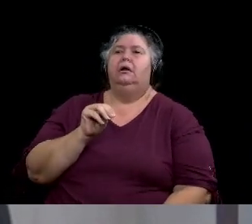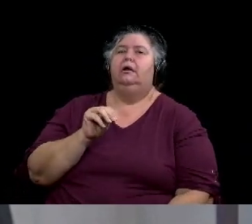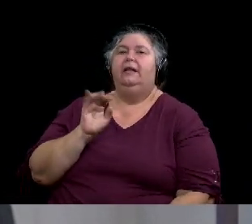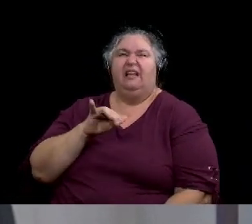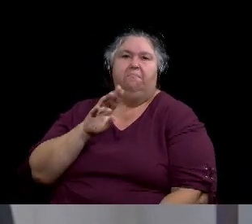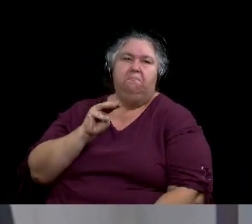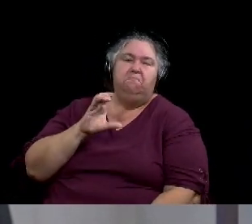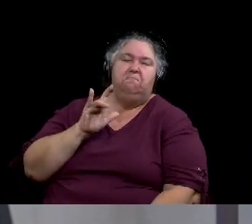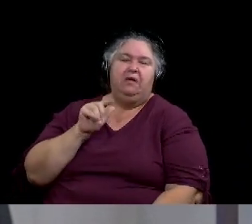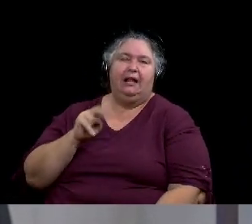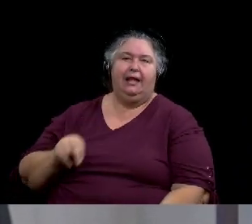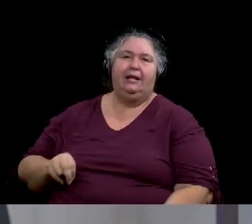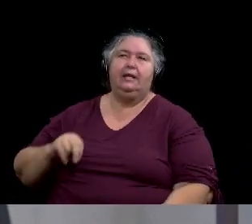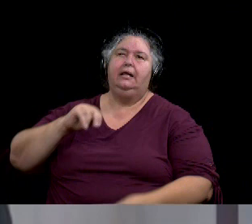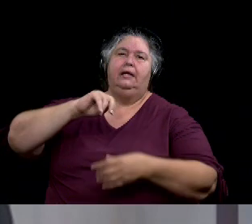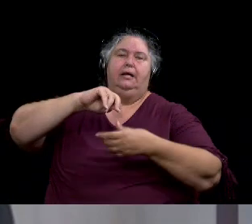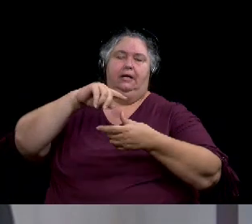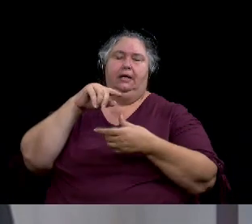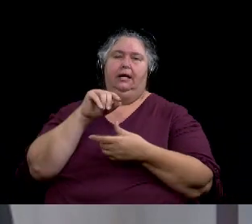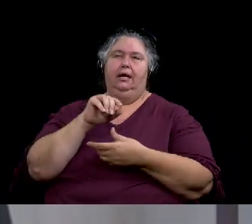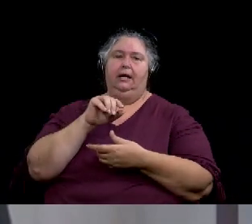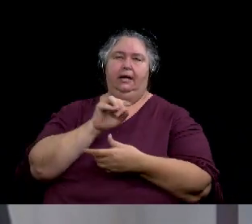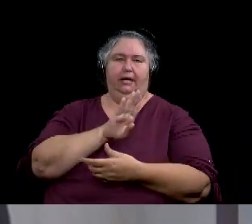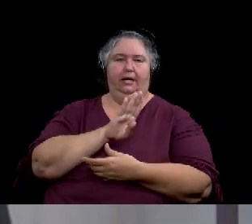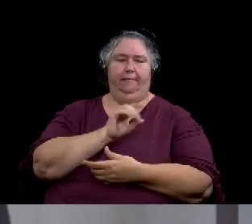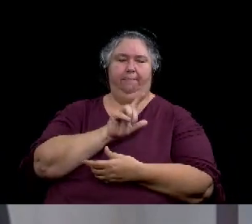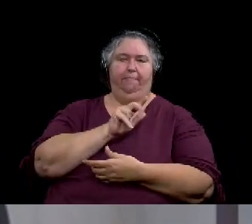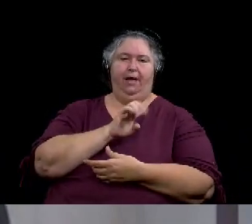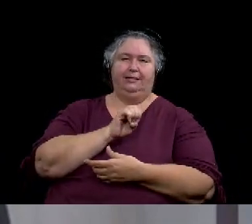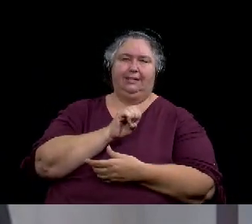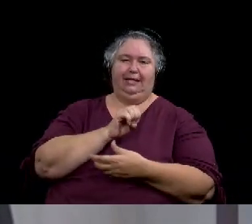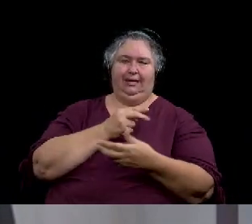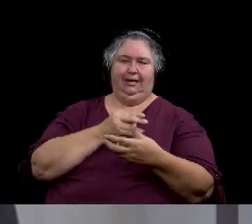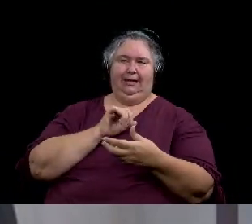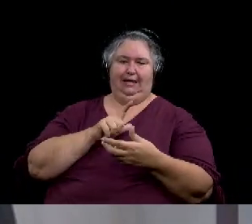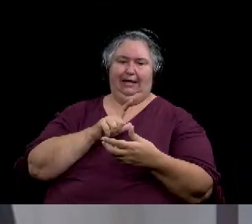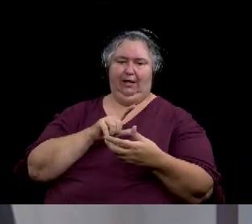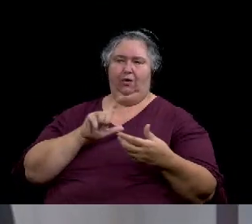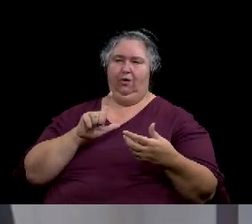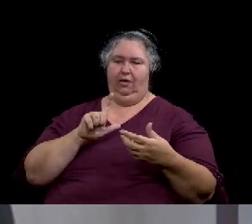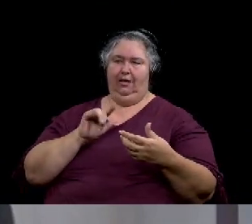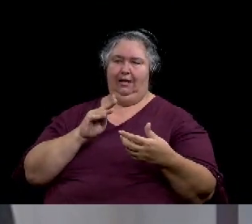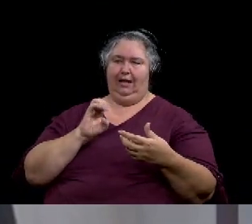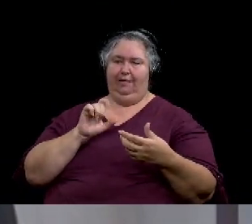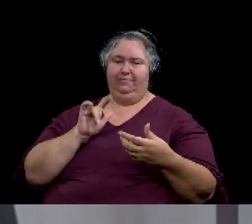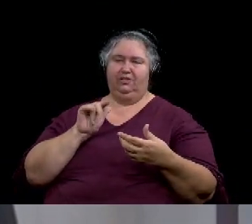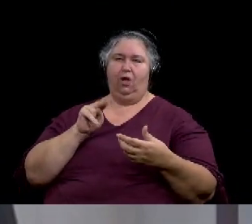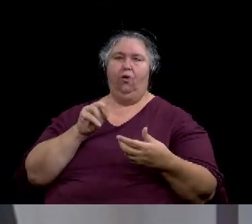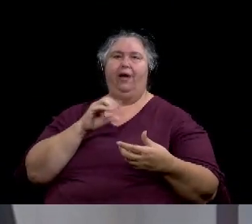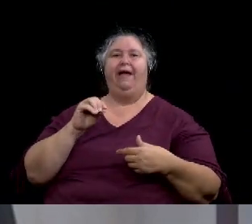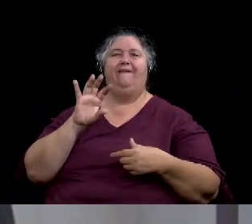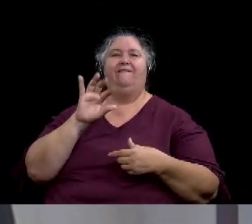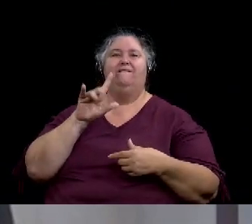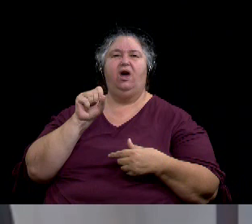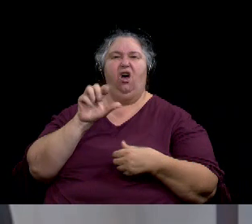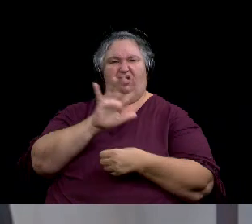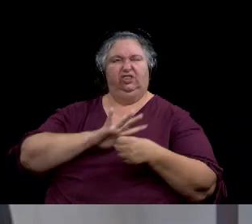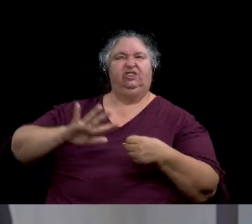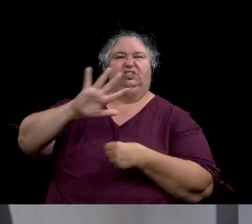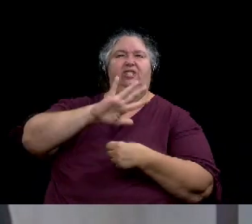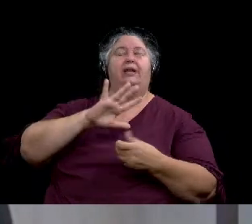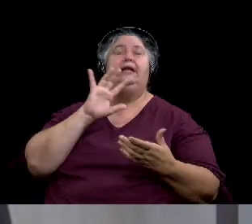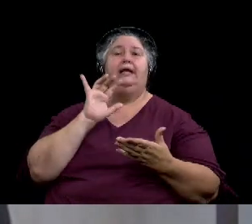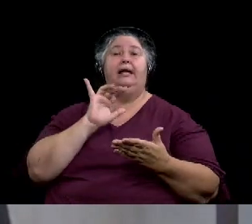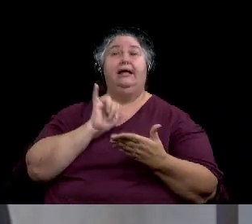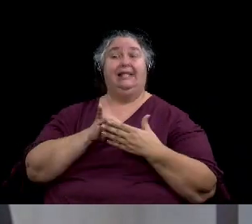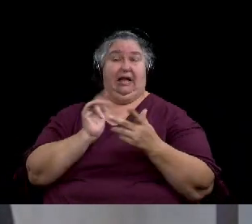McLennan, Bosque, Hill, Limestone, and Falls. And a calculation that we